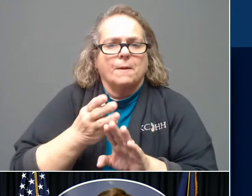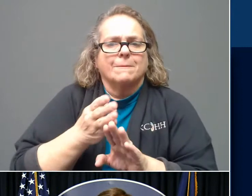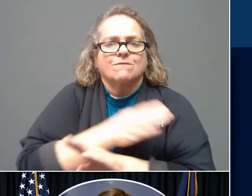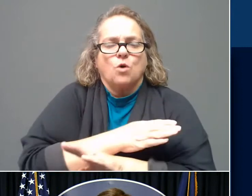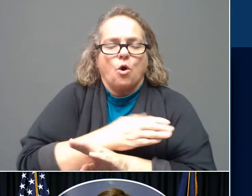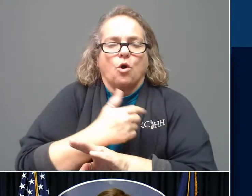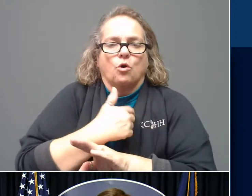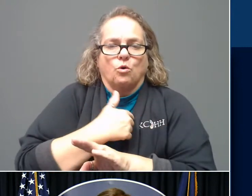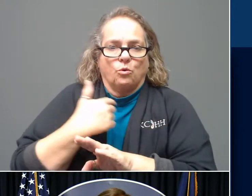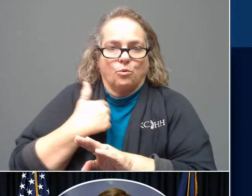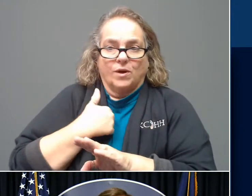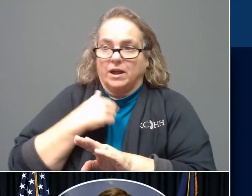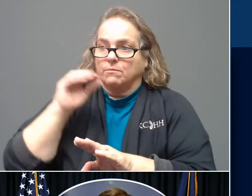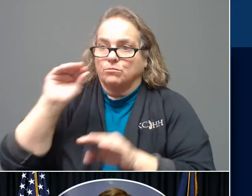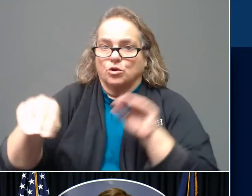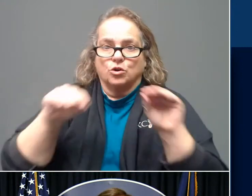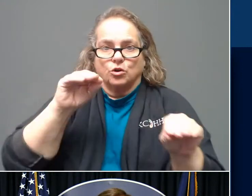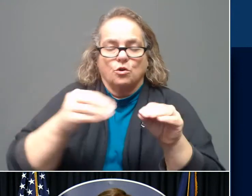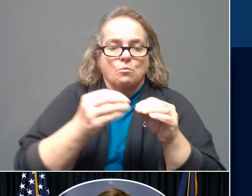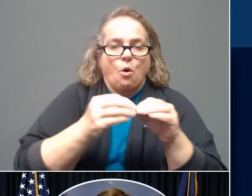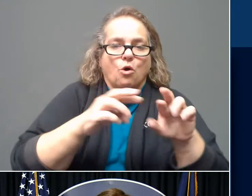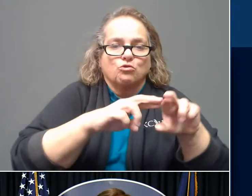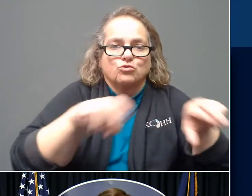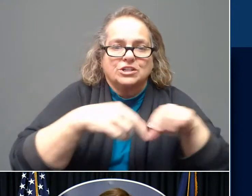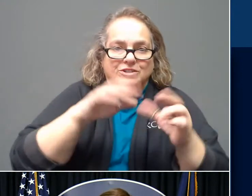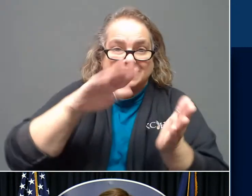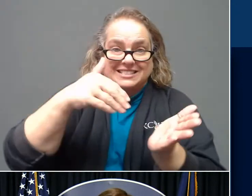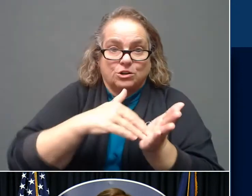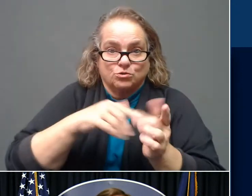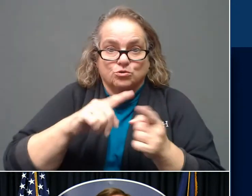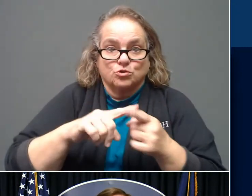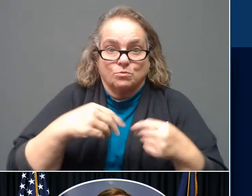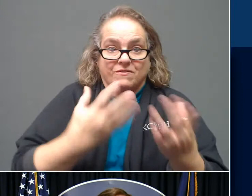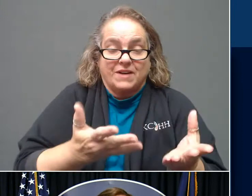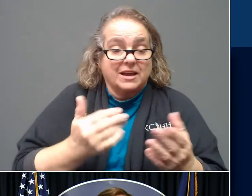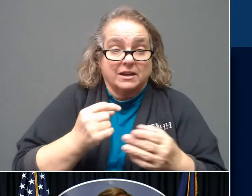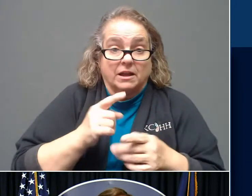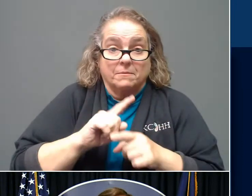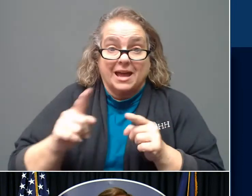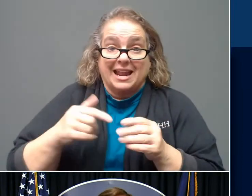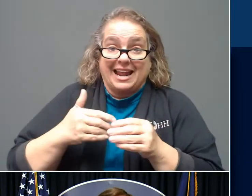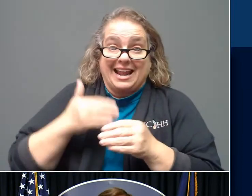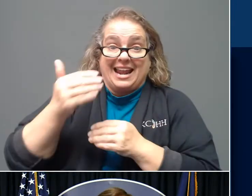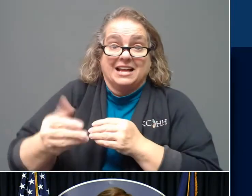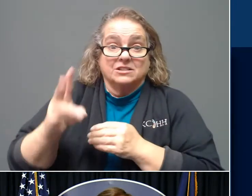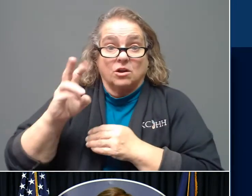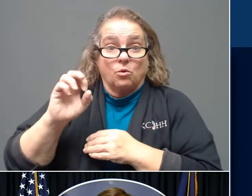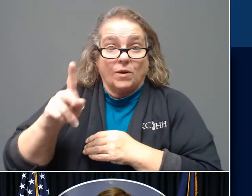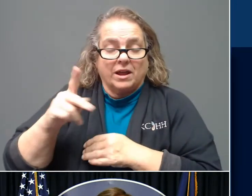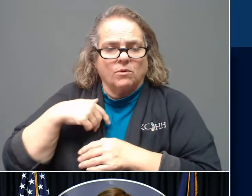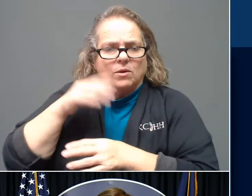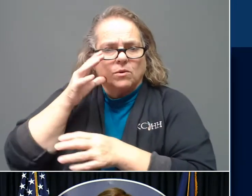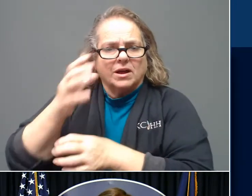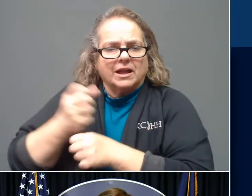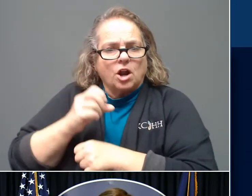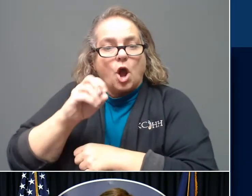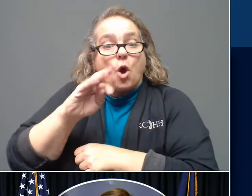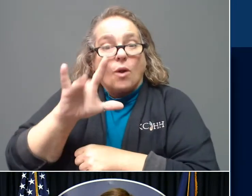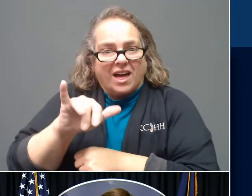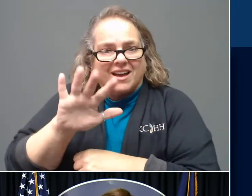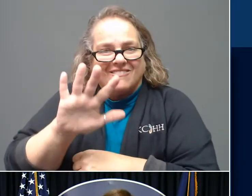centers online. But this next week, we're only getting roughly 57,000 doses.